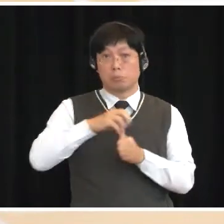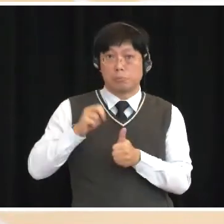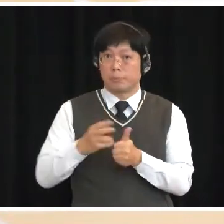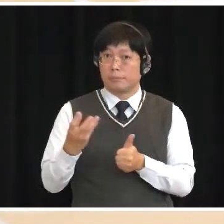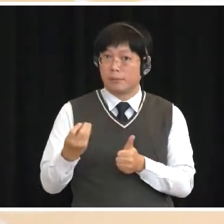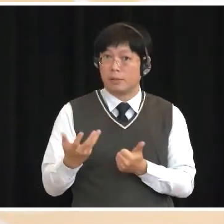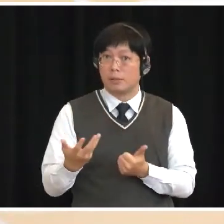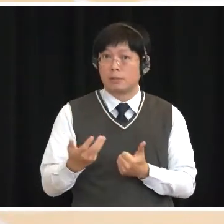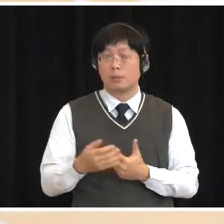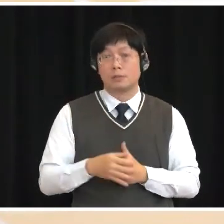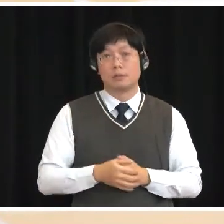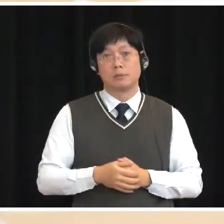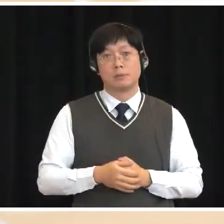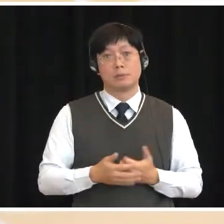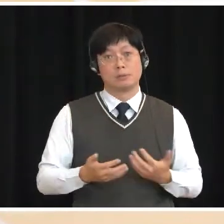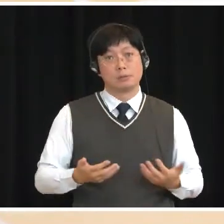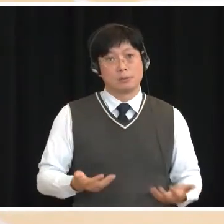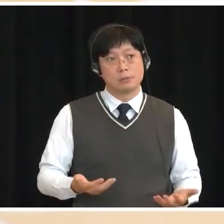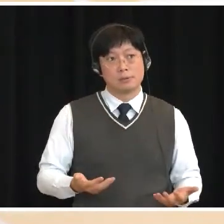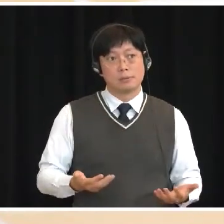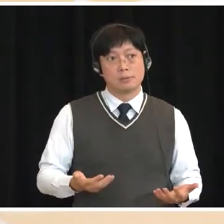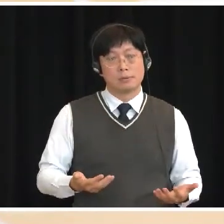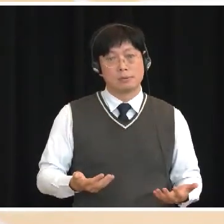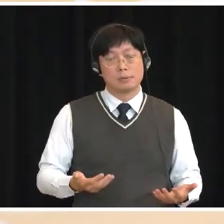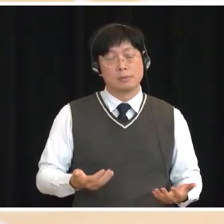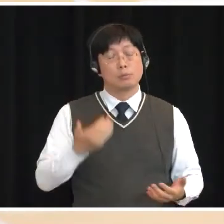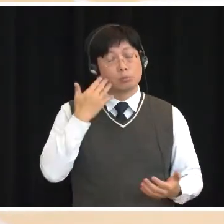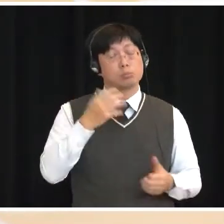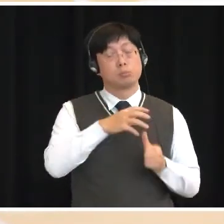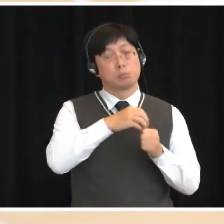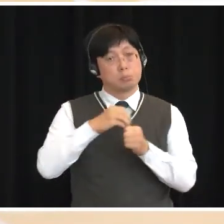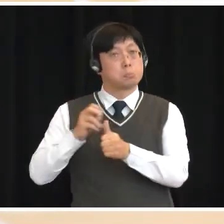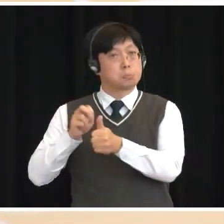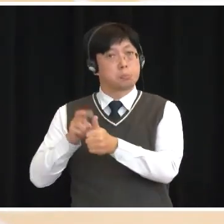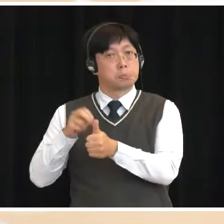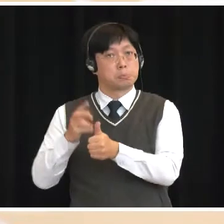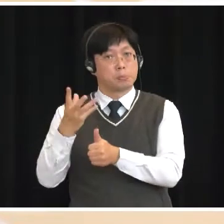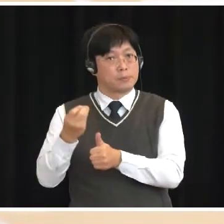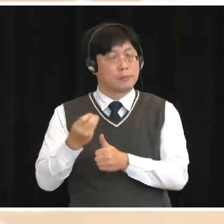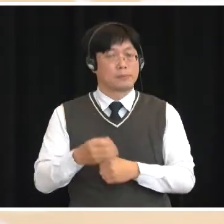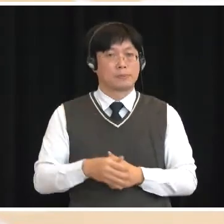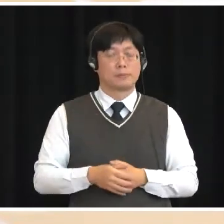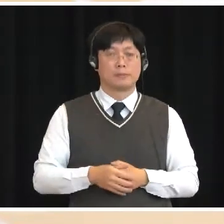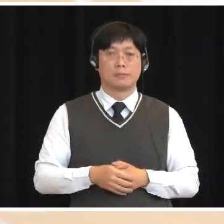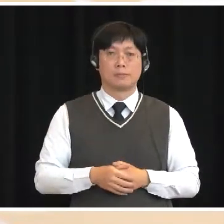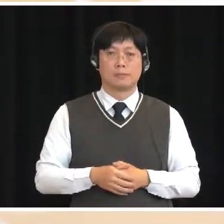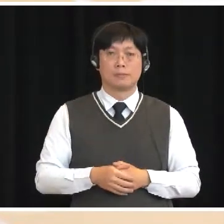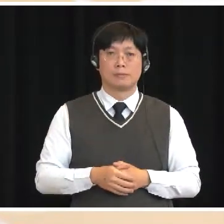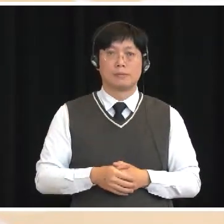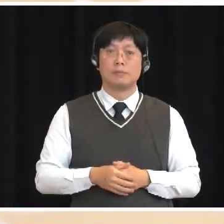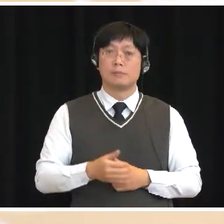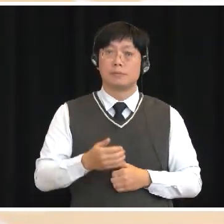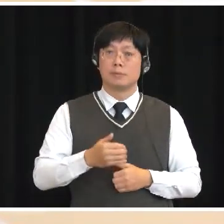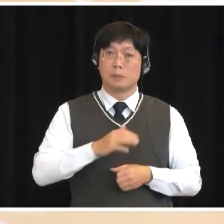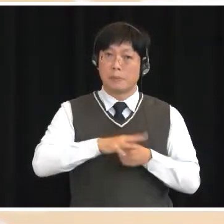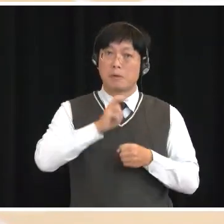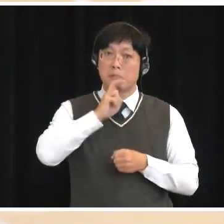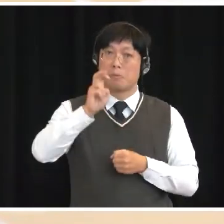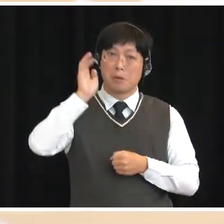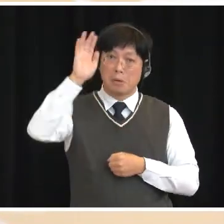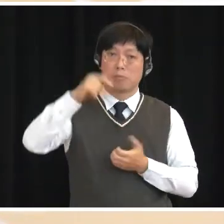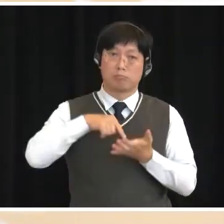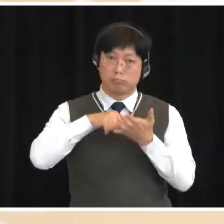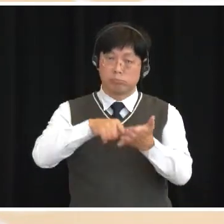what I understood is they can apply for citizenship of Taiwan after 18. So